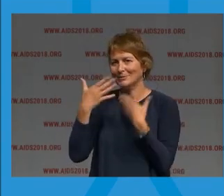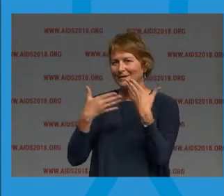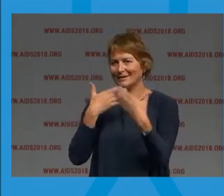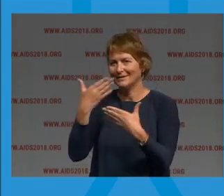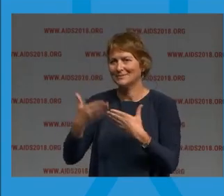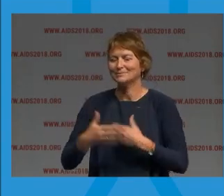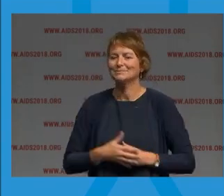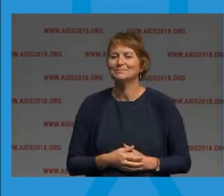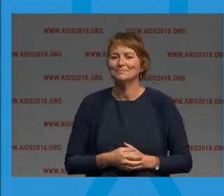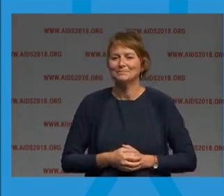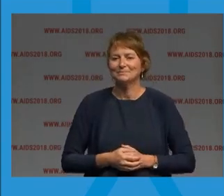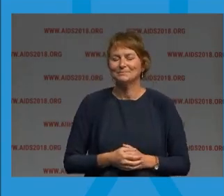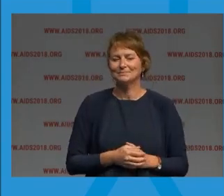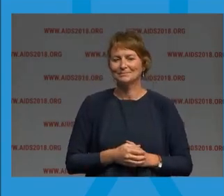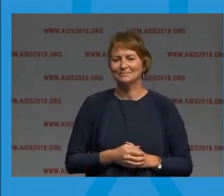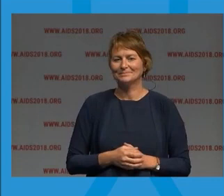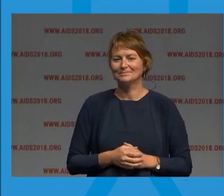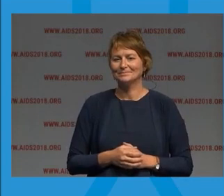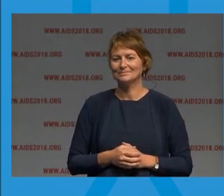botarde,